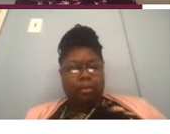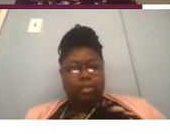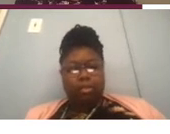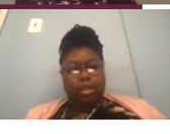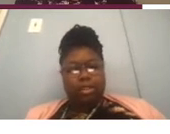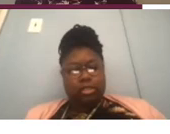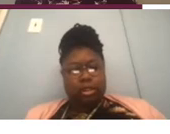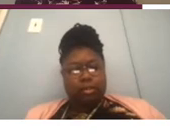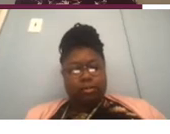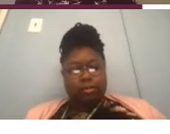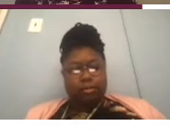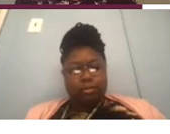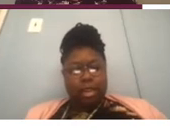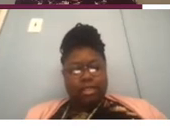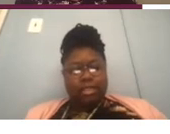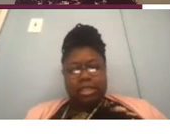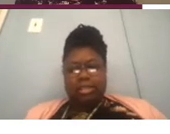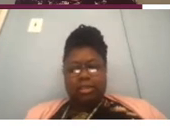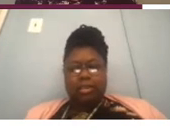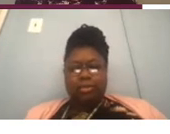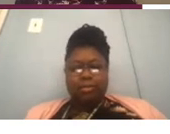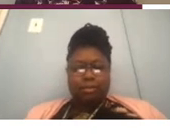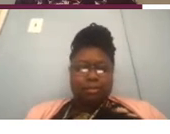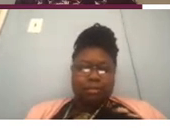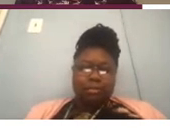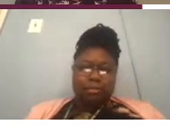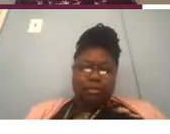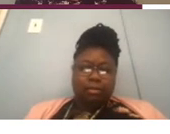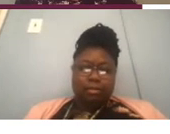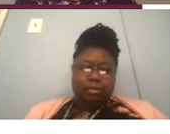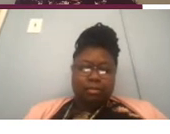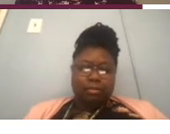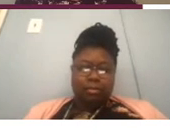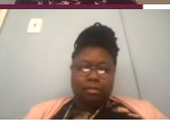of our peaceful reflection garden behind St. Ed's Hall.